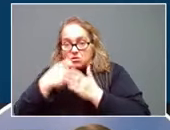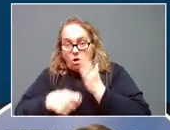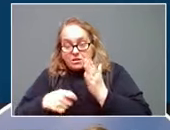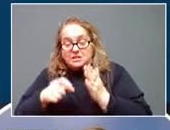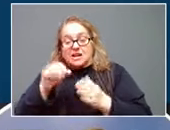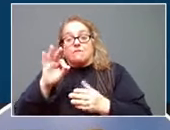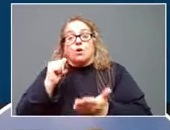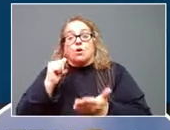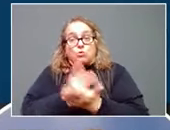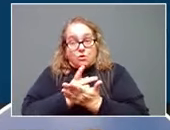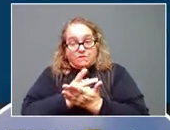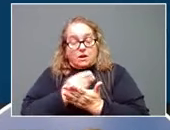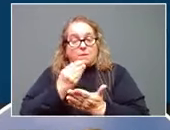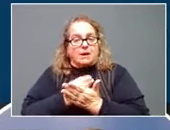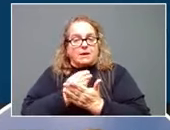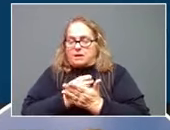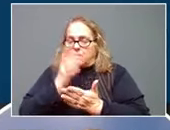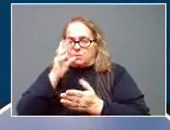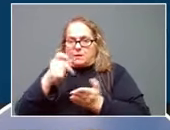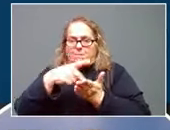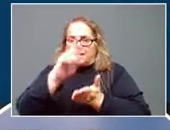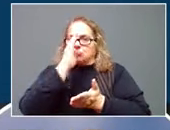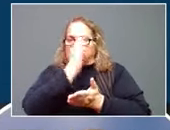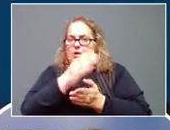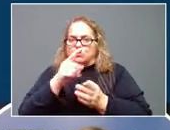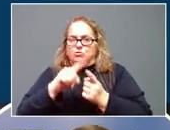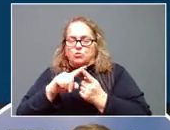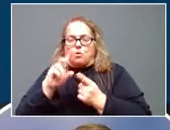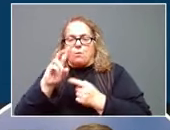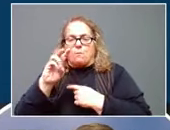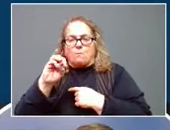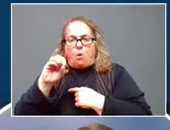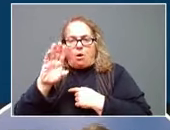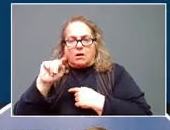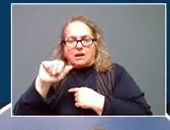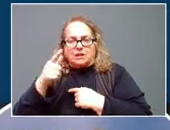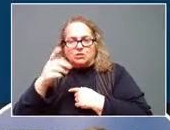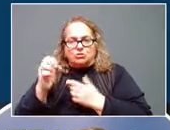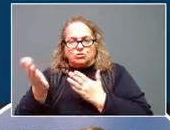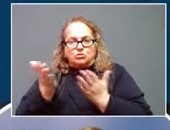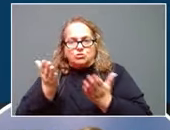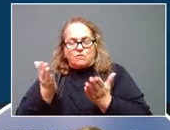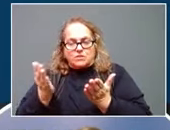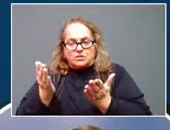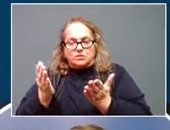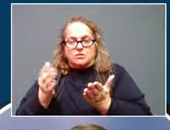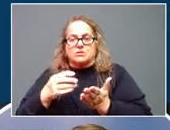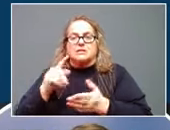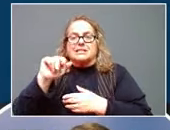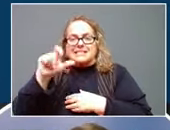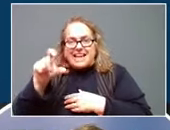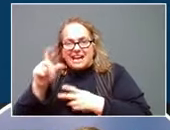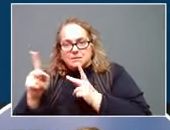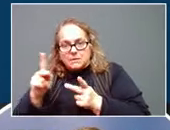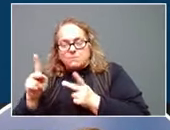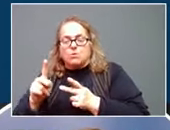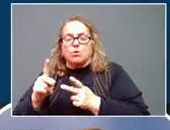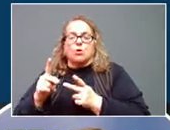directly to mortgage servicers, utility companies, county property tax administrators, insurance agencies, or